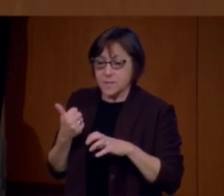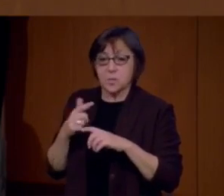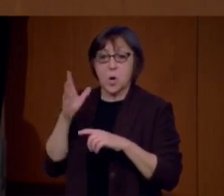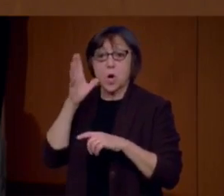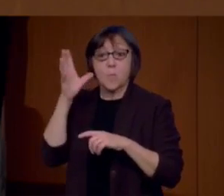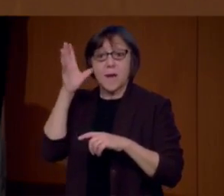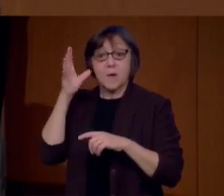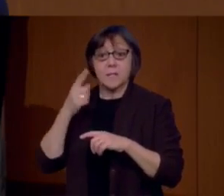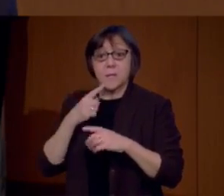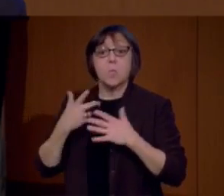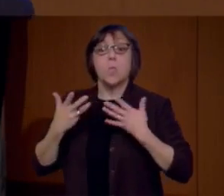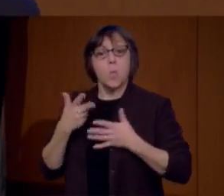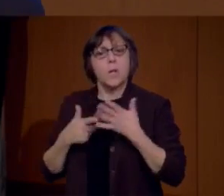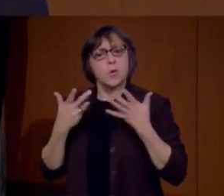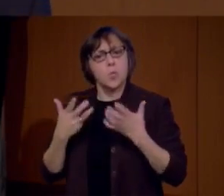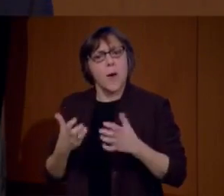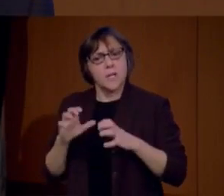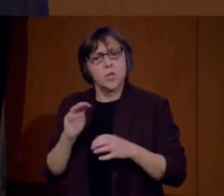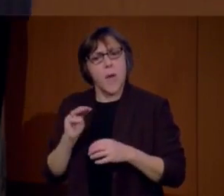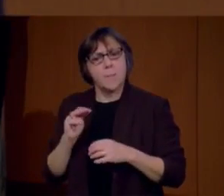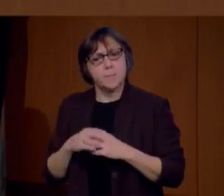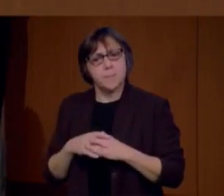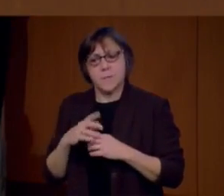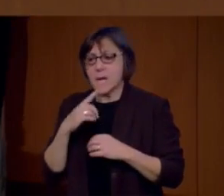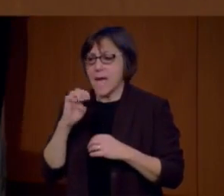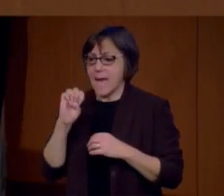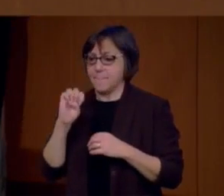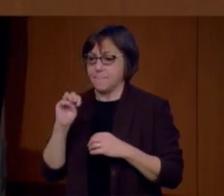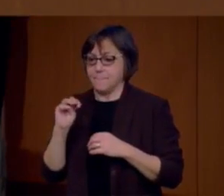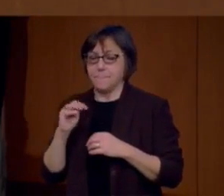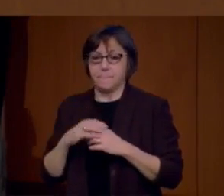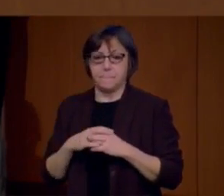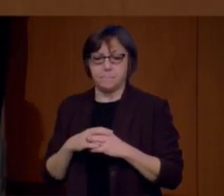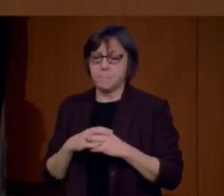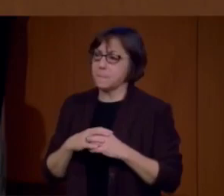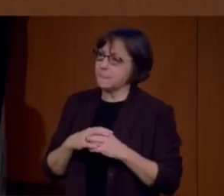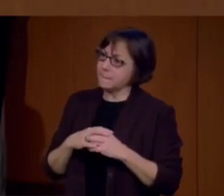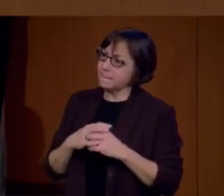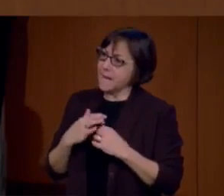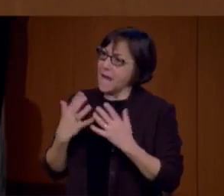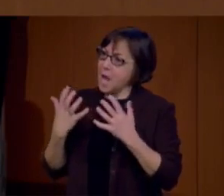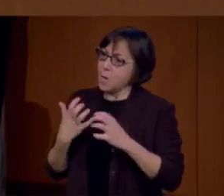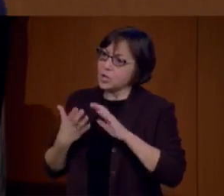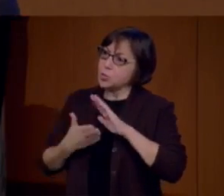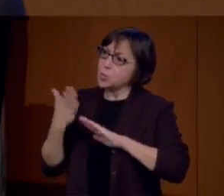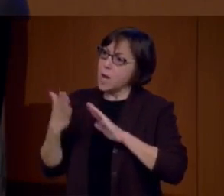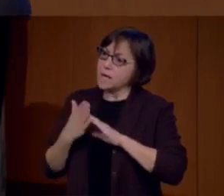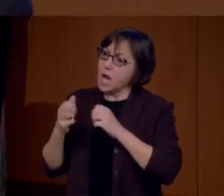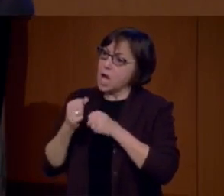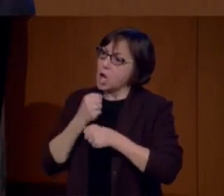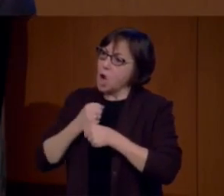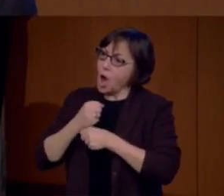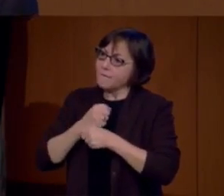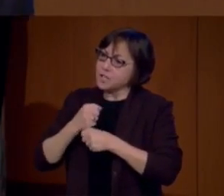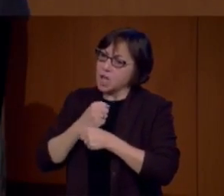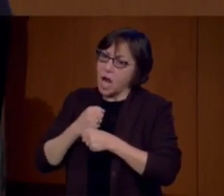parents said, well, like, what do you want to do, Em? She goes by Em. She said, I want to run a coffee shop.